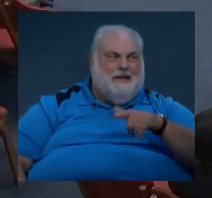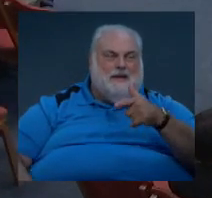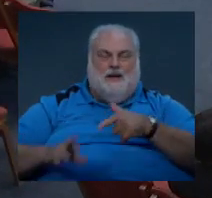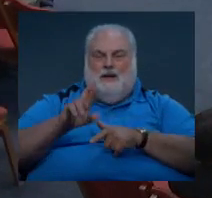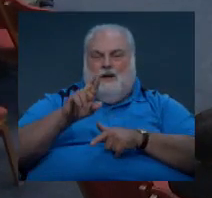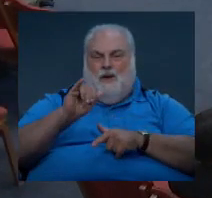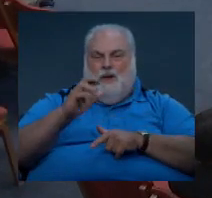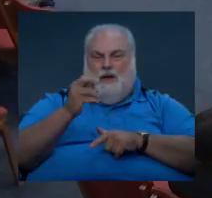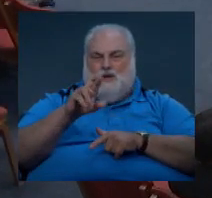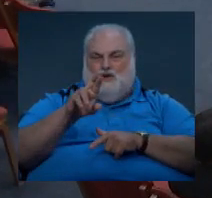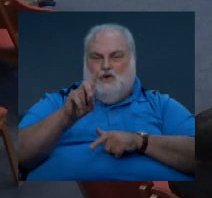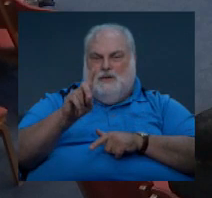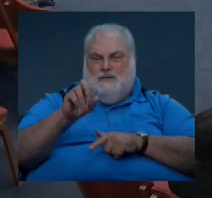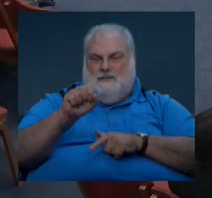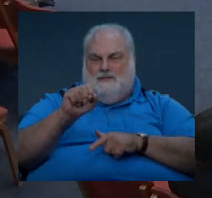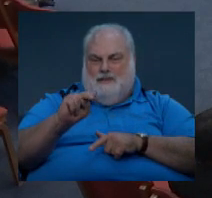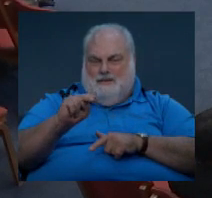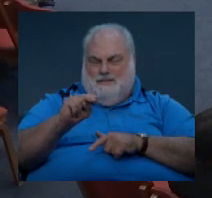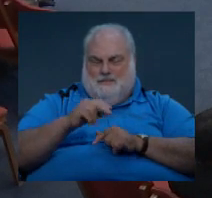Richardson.